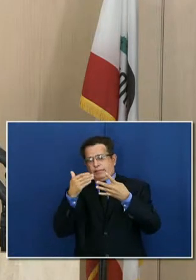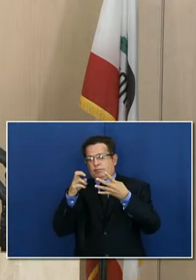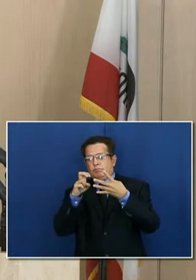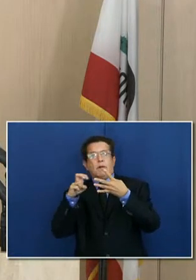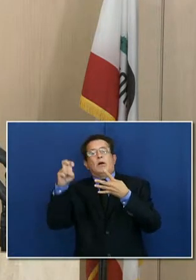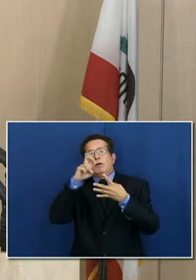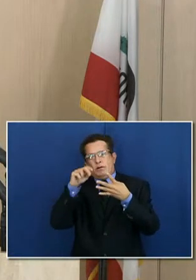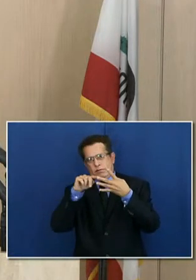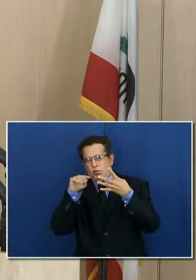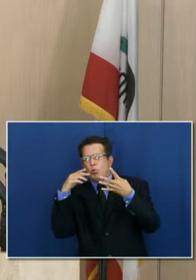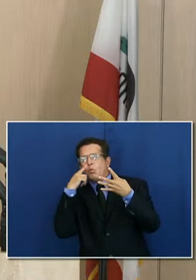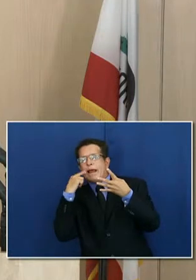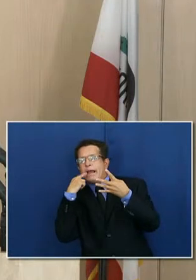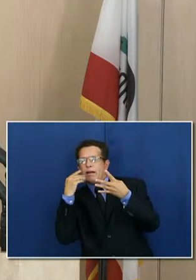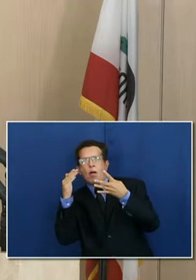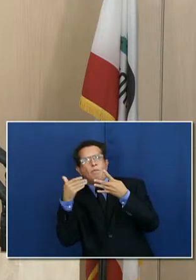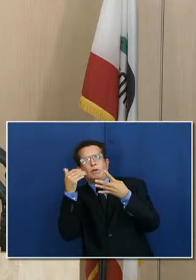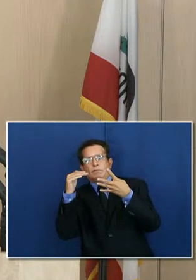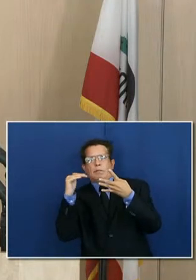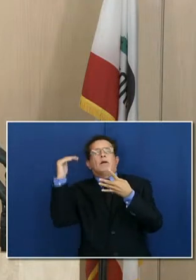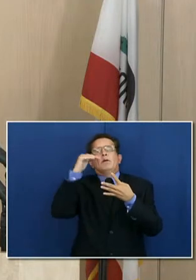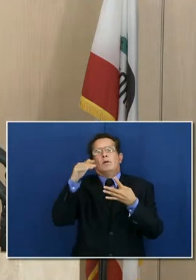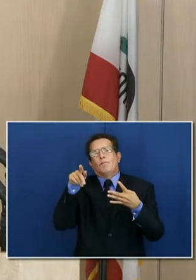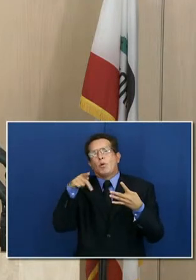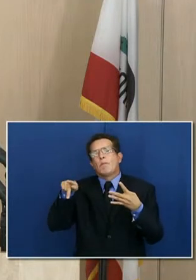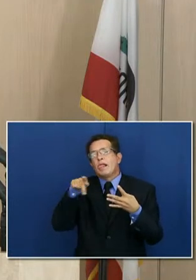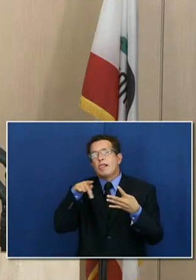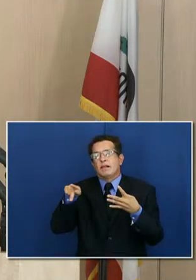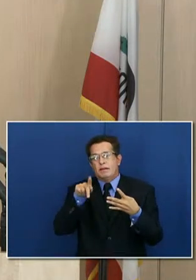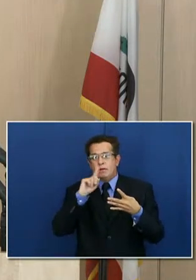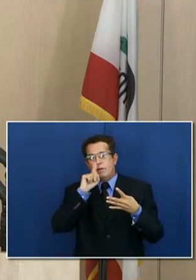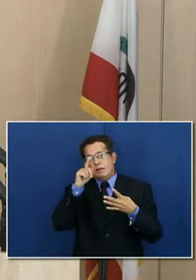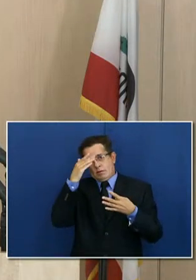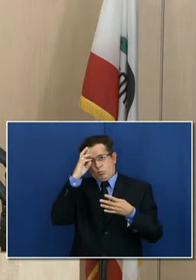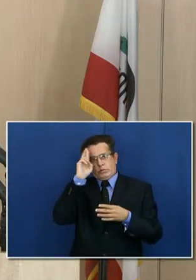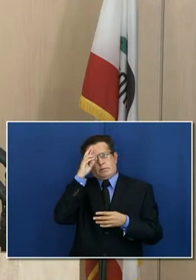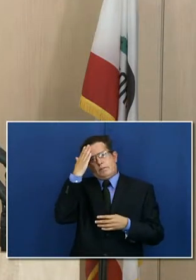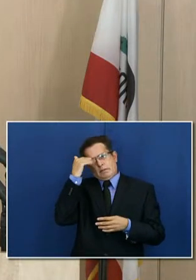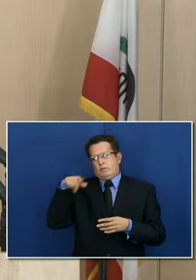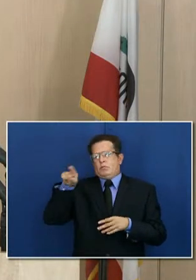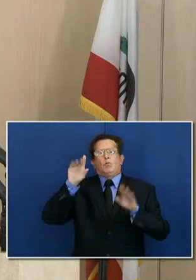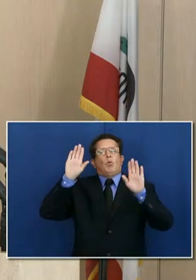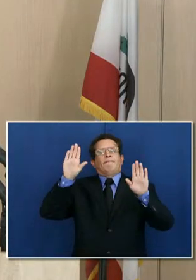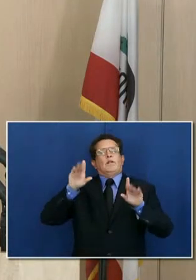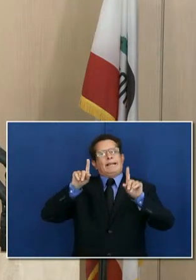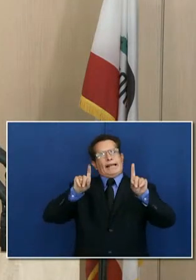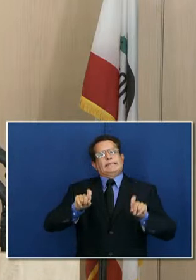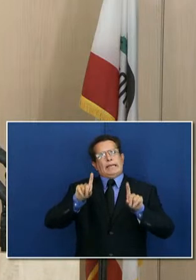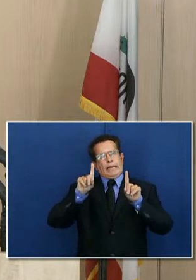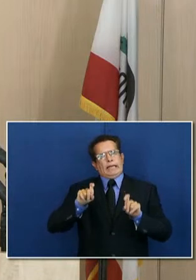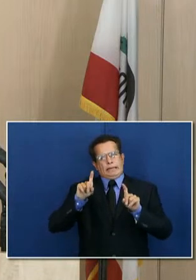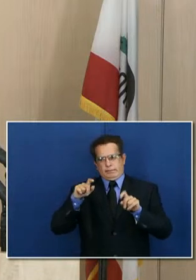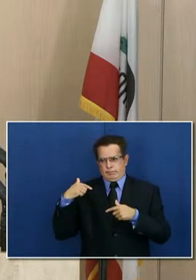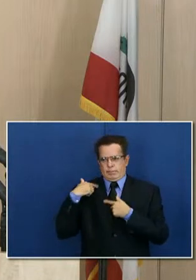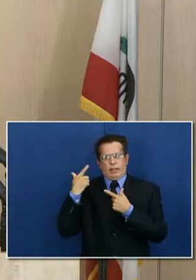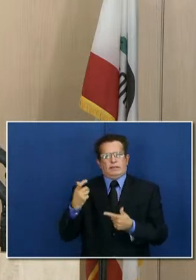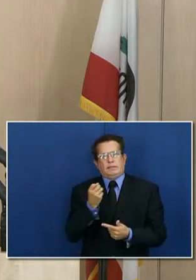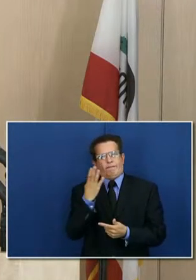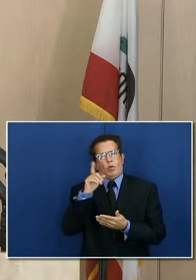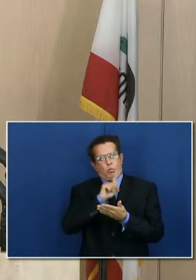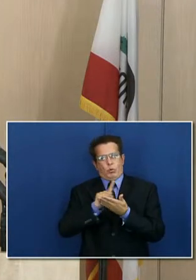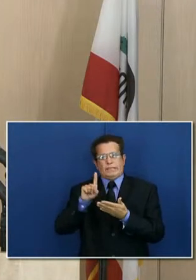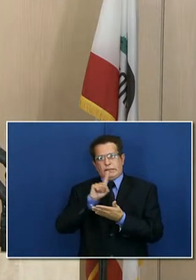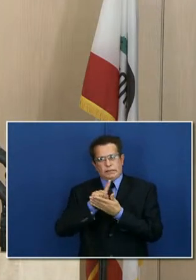tier status. The incredible testing efforts that we've launched in this region over the last few weeks and the